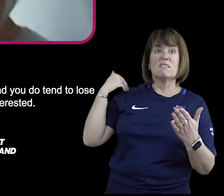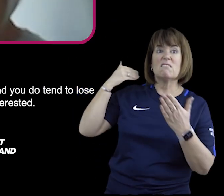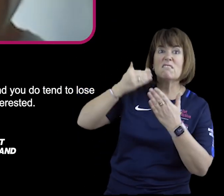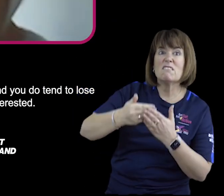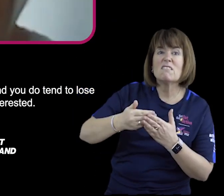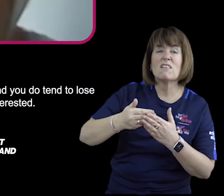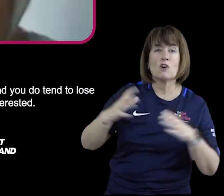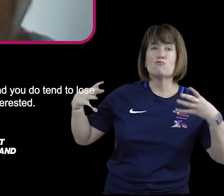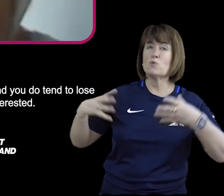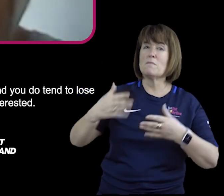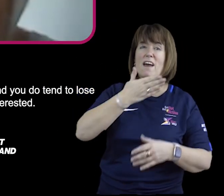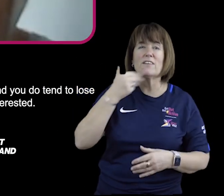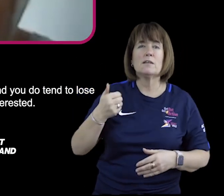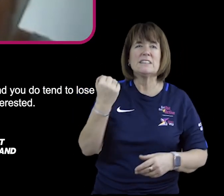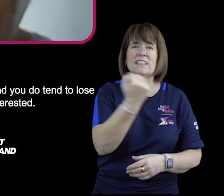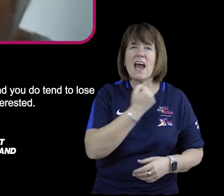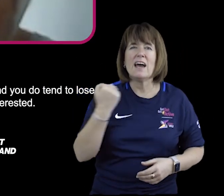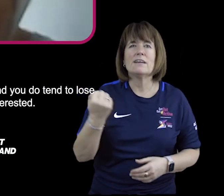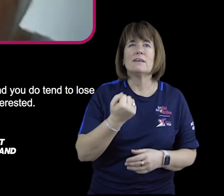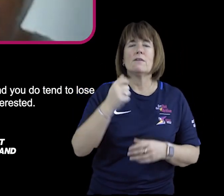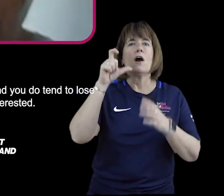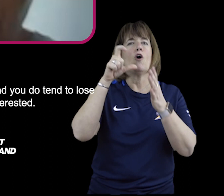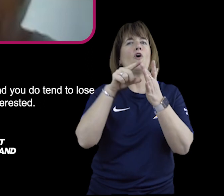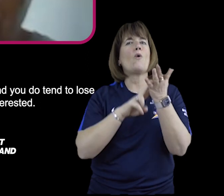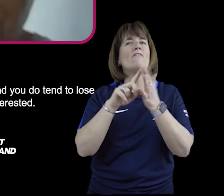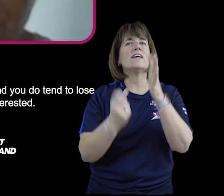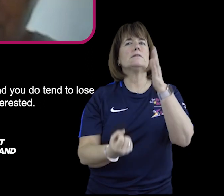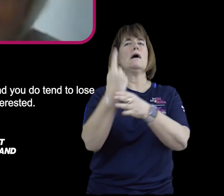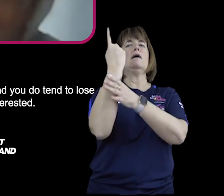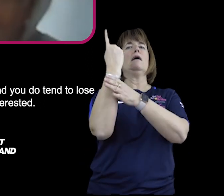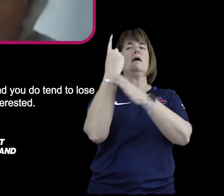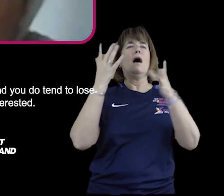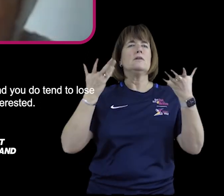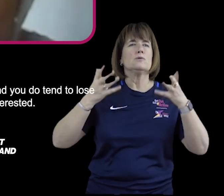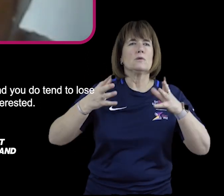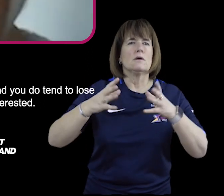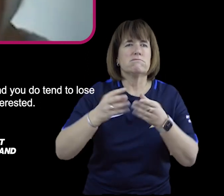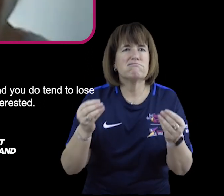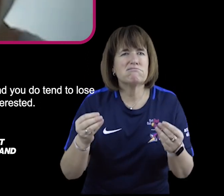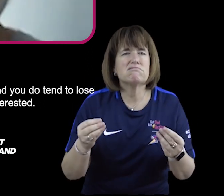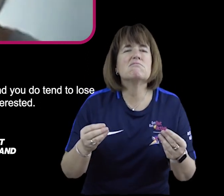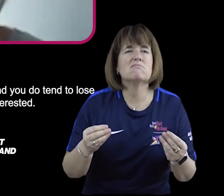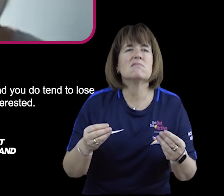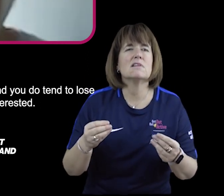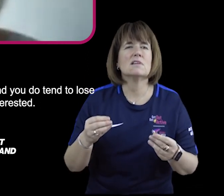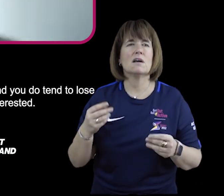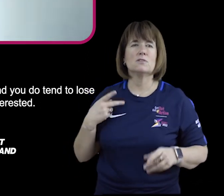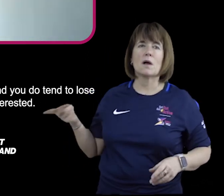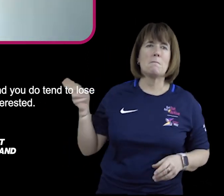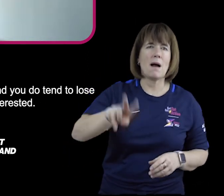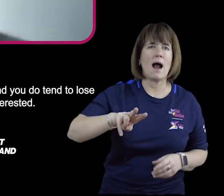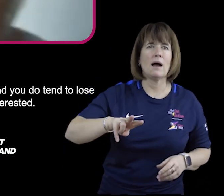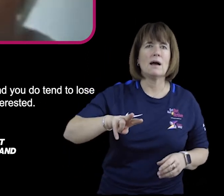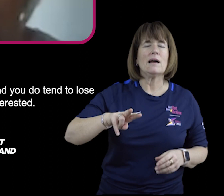lovely group up, about 10 of us, and then COVID hit. And you do tend to lose on that.